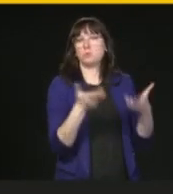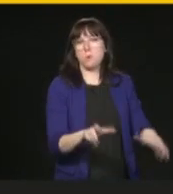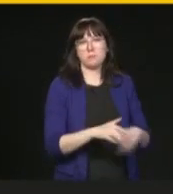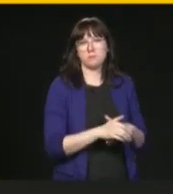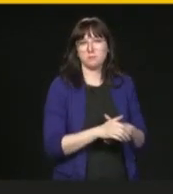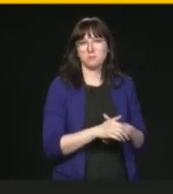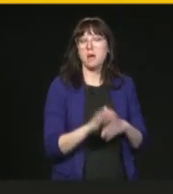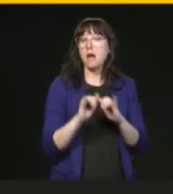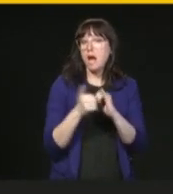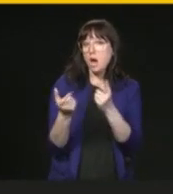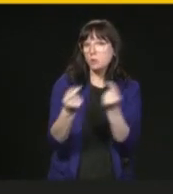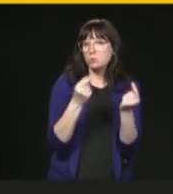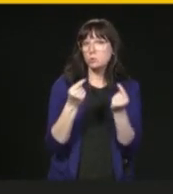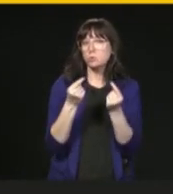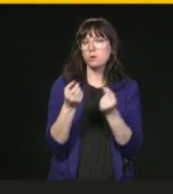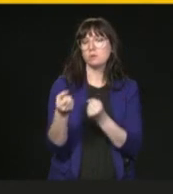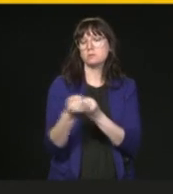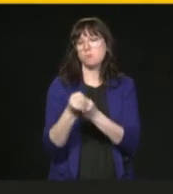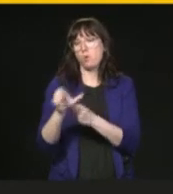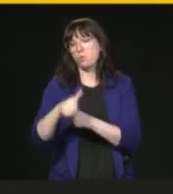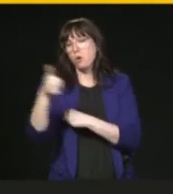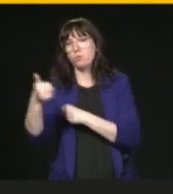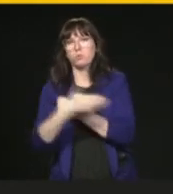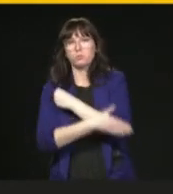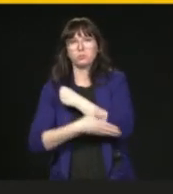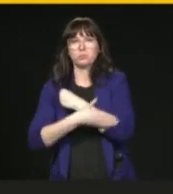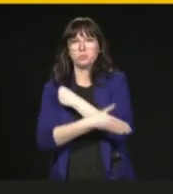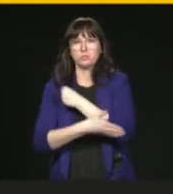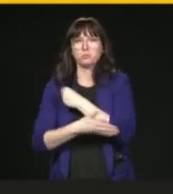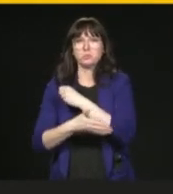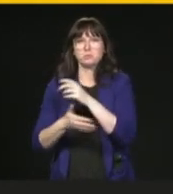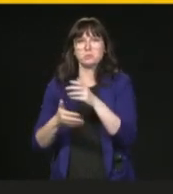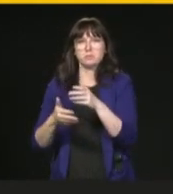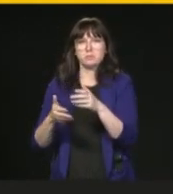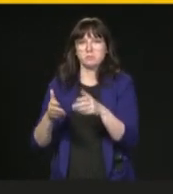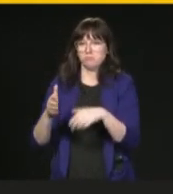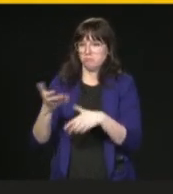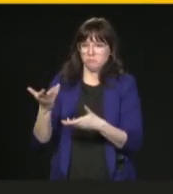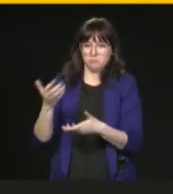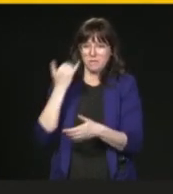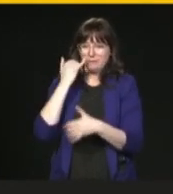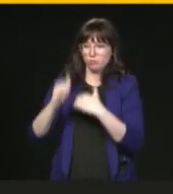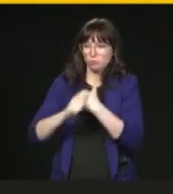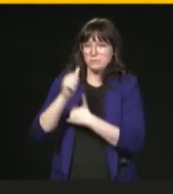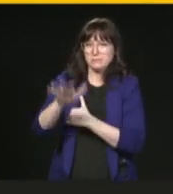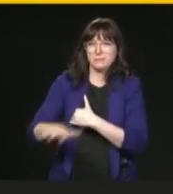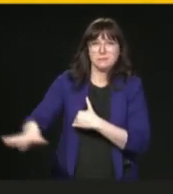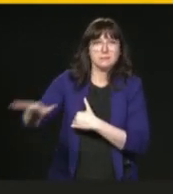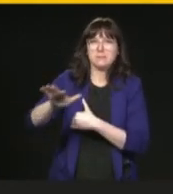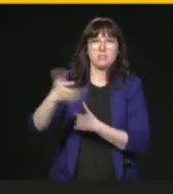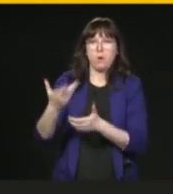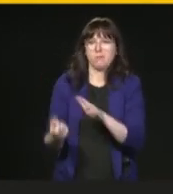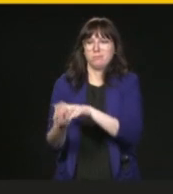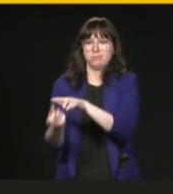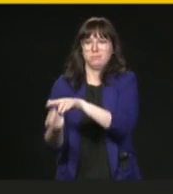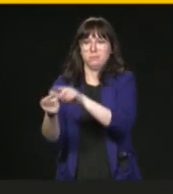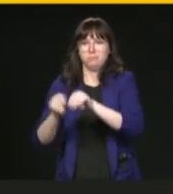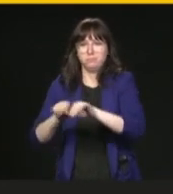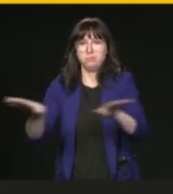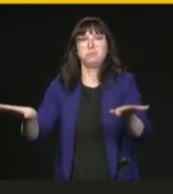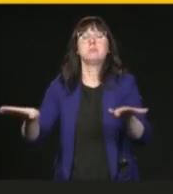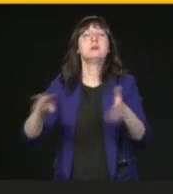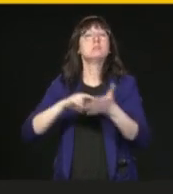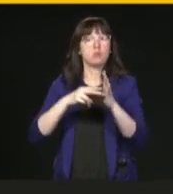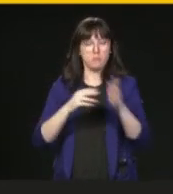will require concrete action in vulnerable countries right now. And that's why we want to participate in the